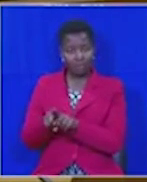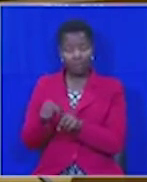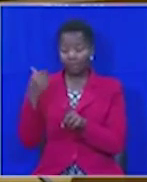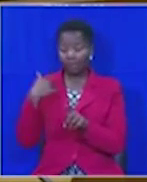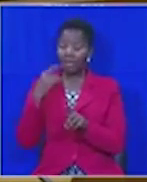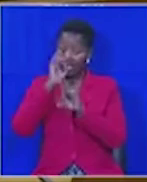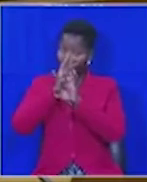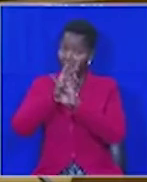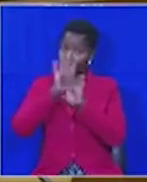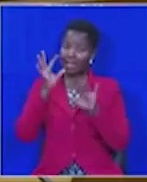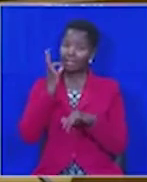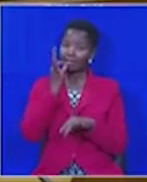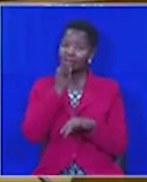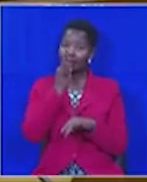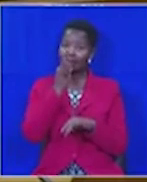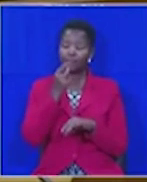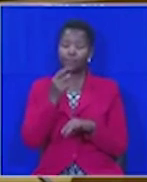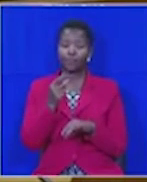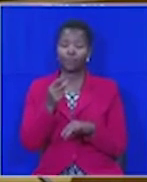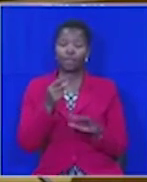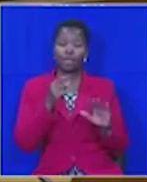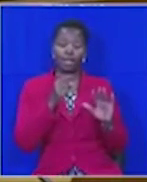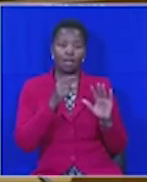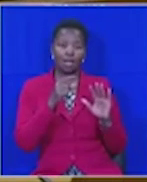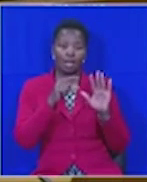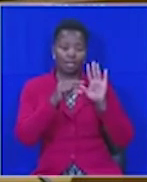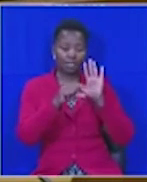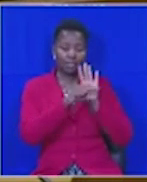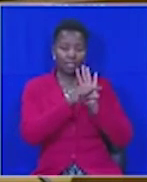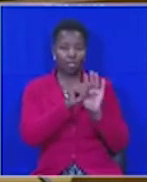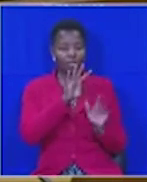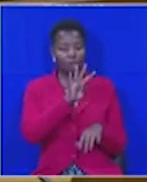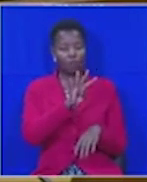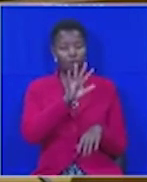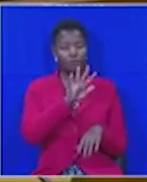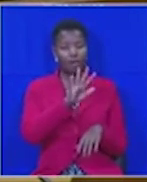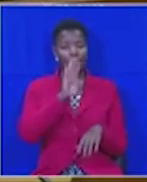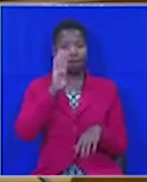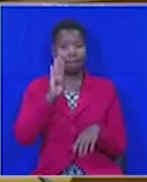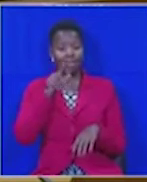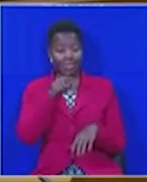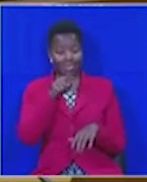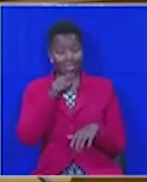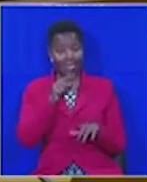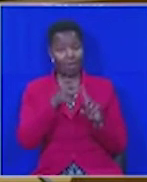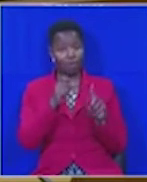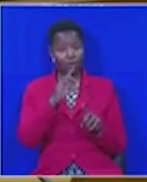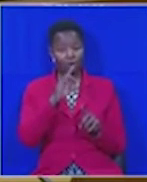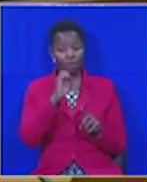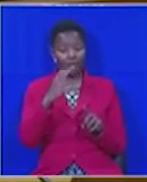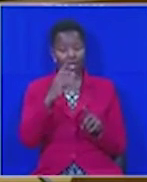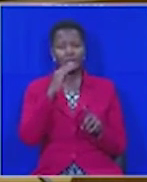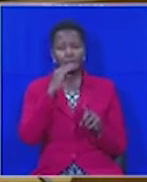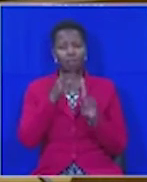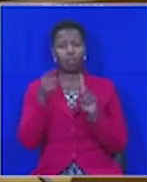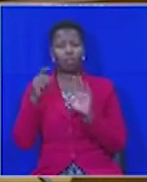that the Section 45B of FIC Act is unconstitutional. Therefore, the bill,